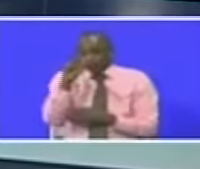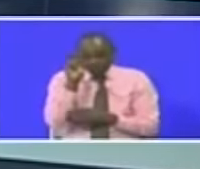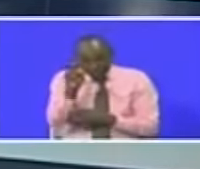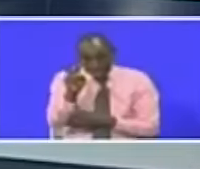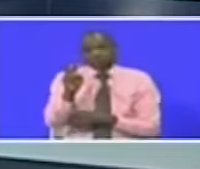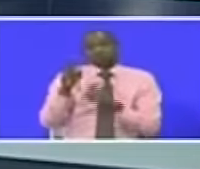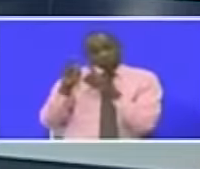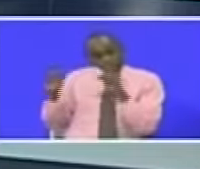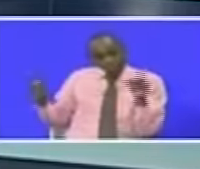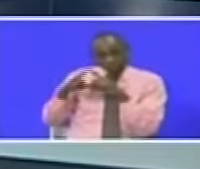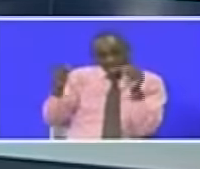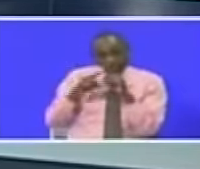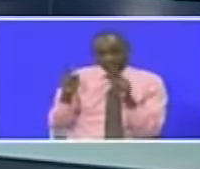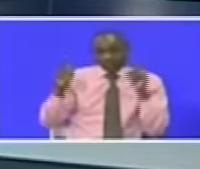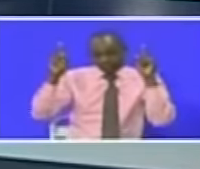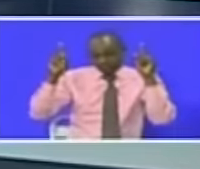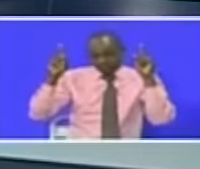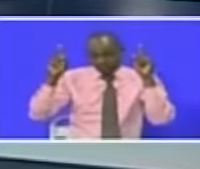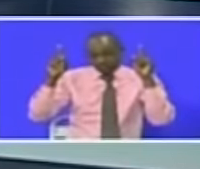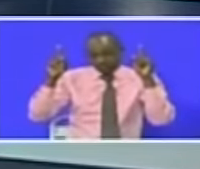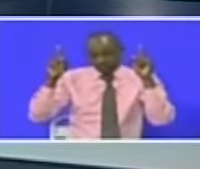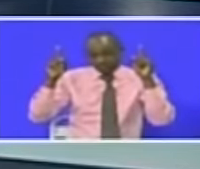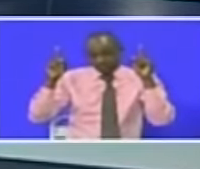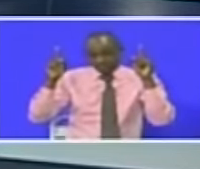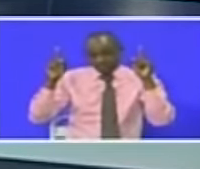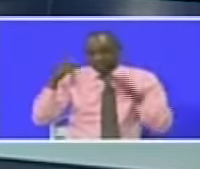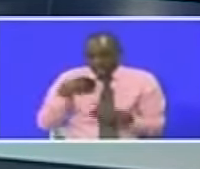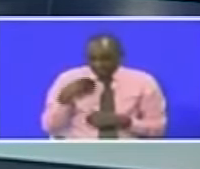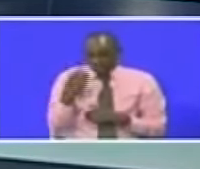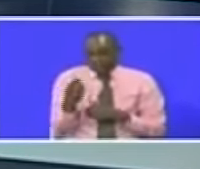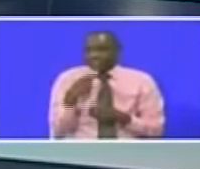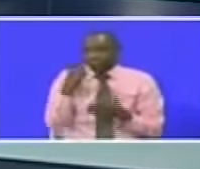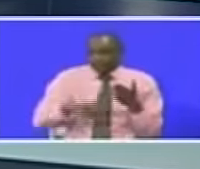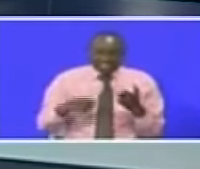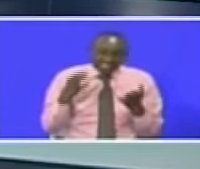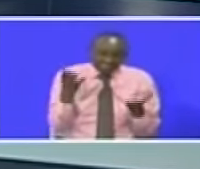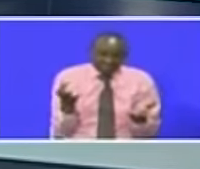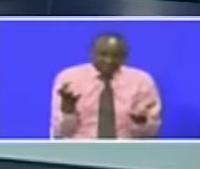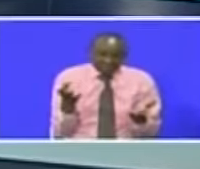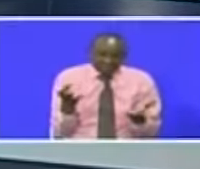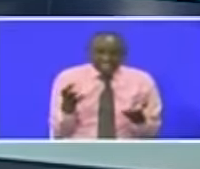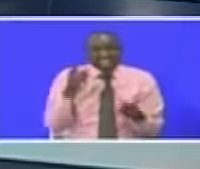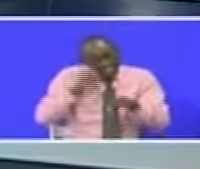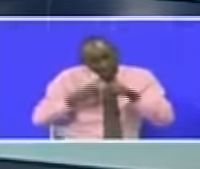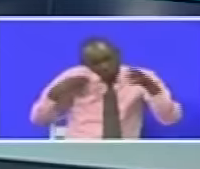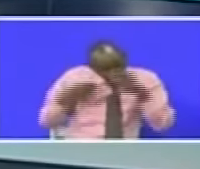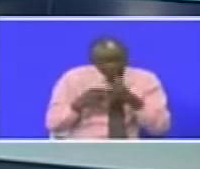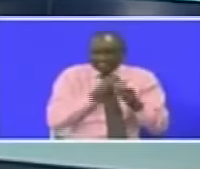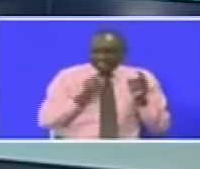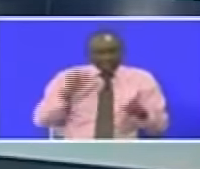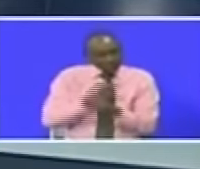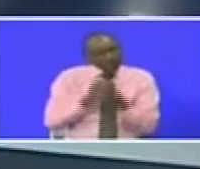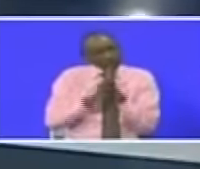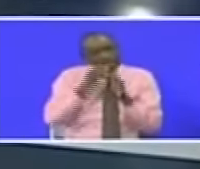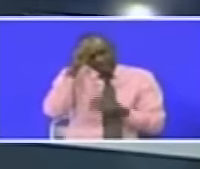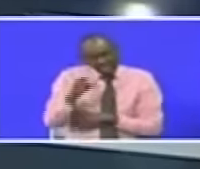our Super Wall tonight for some of your feedback on this issue. Sky T. Kariuki says, barring senators from running for governor